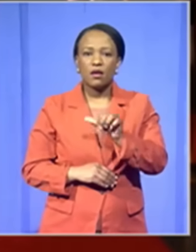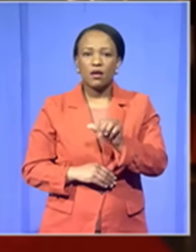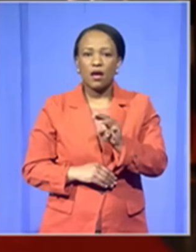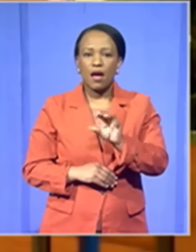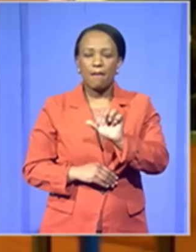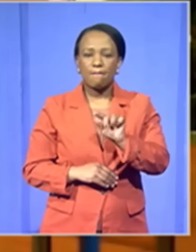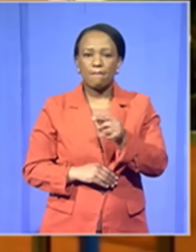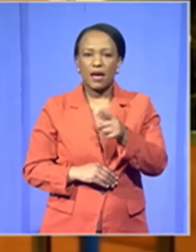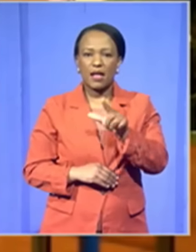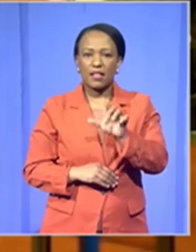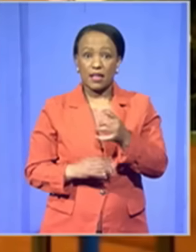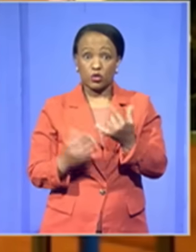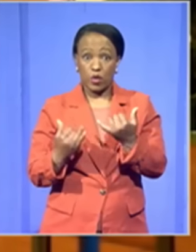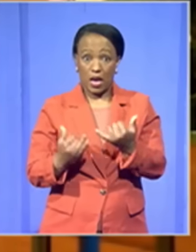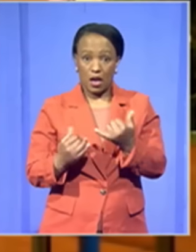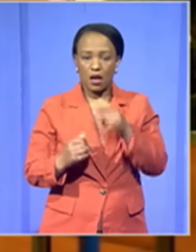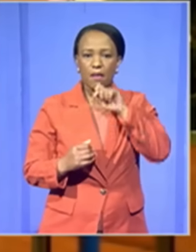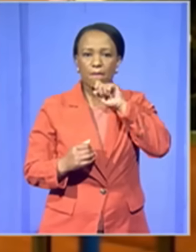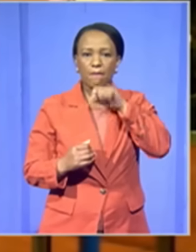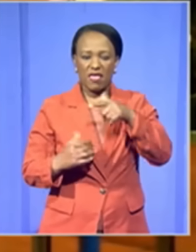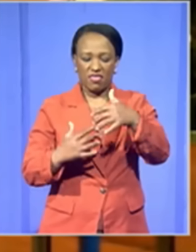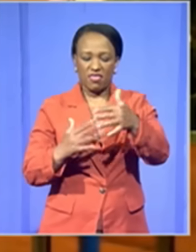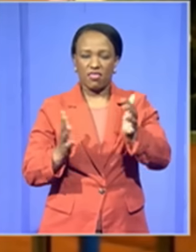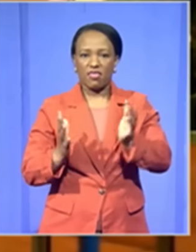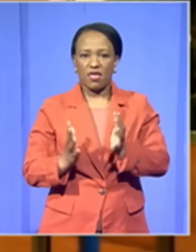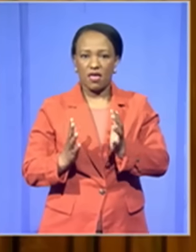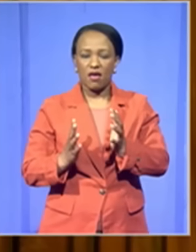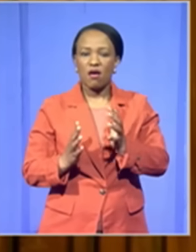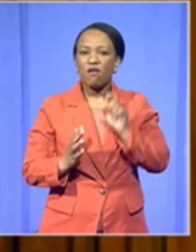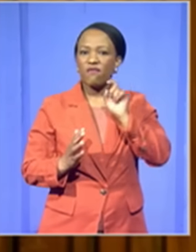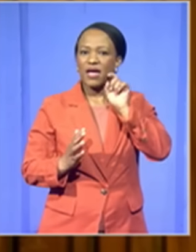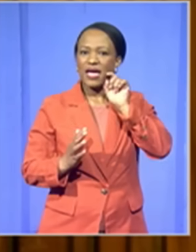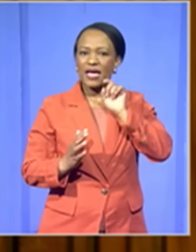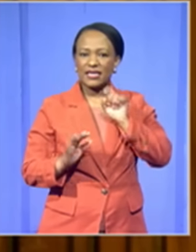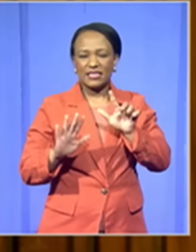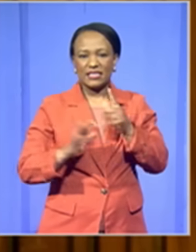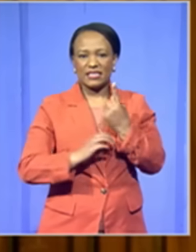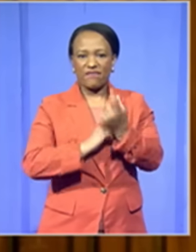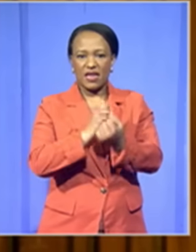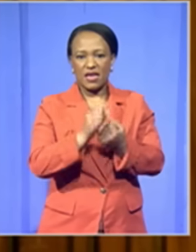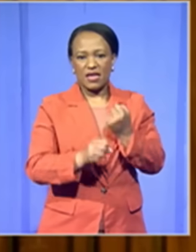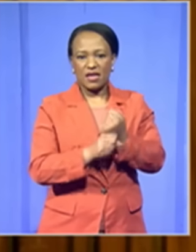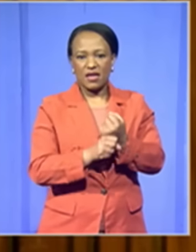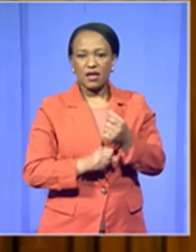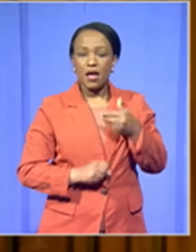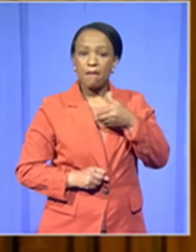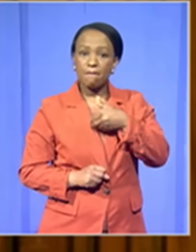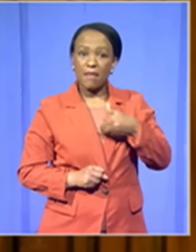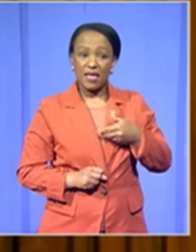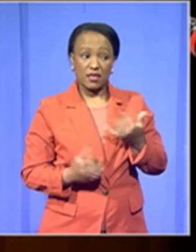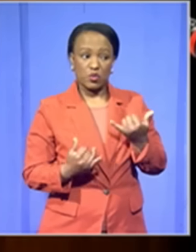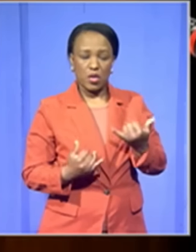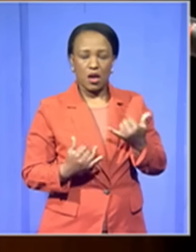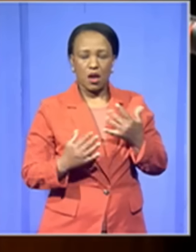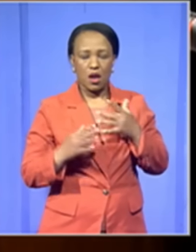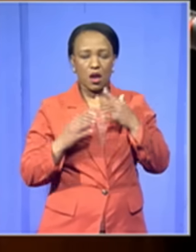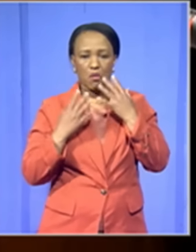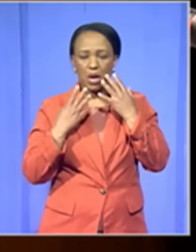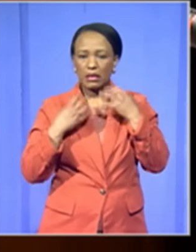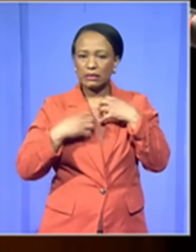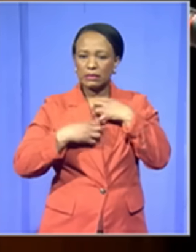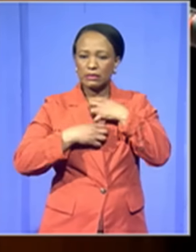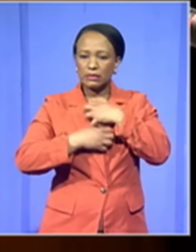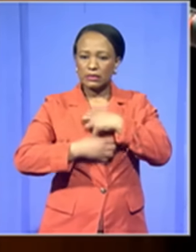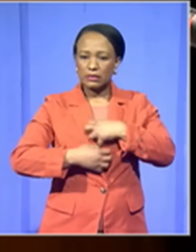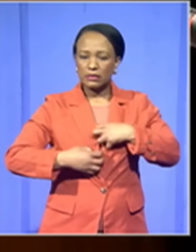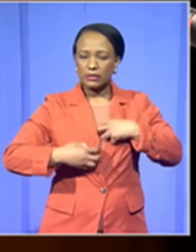a ketika letsatsi la hae la tswalo a qeta dilemo tse supileng maikutlo a mme wa hae a ne a phahame lekgotleng la dinyewe ha o ne